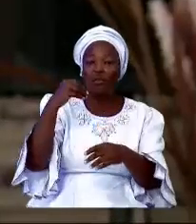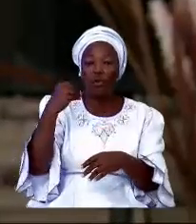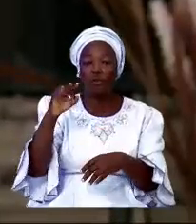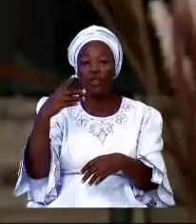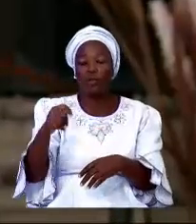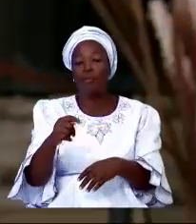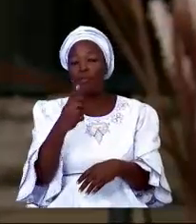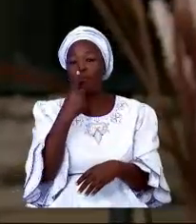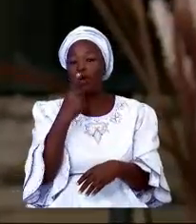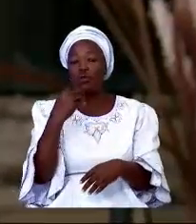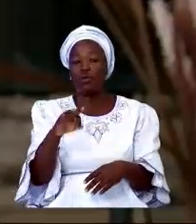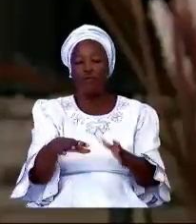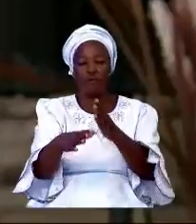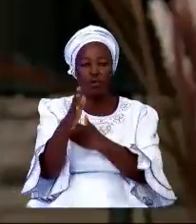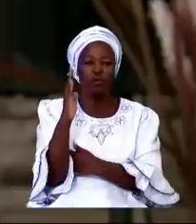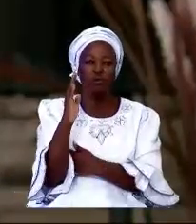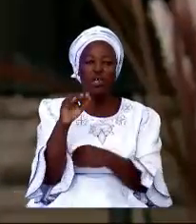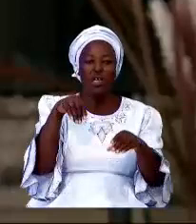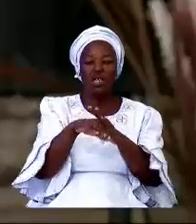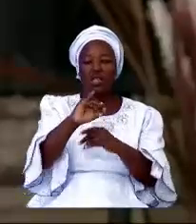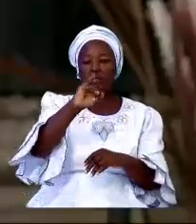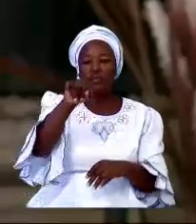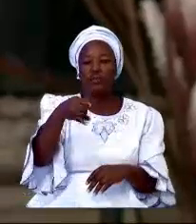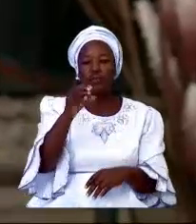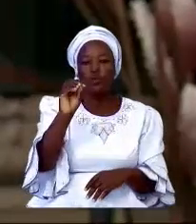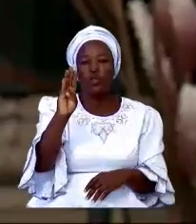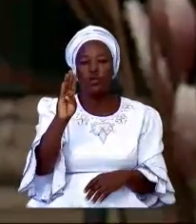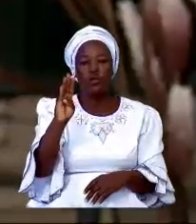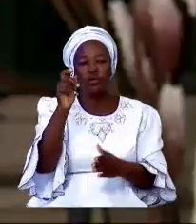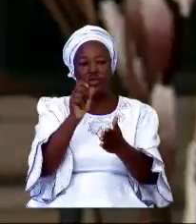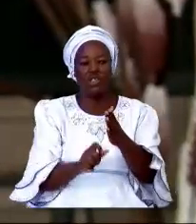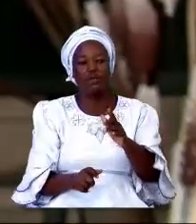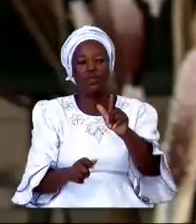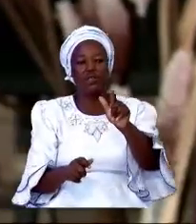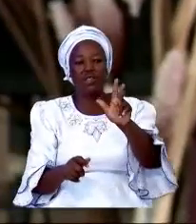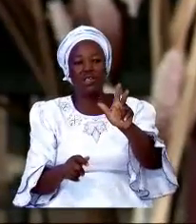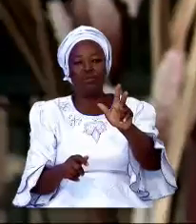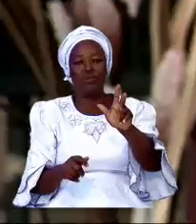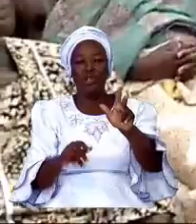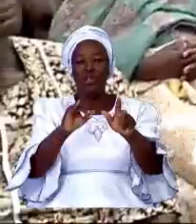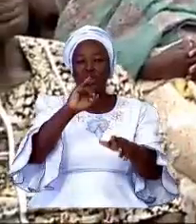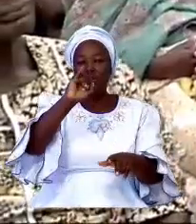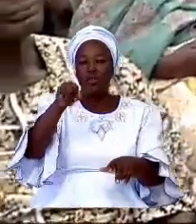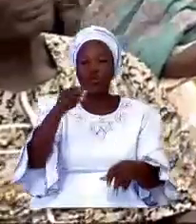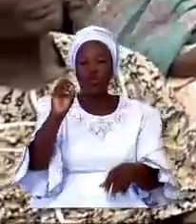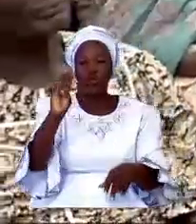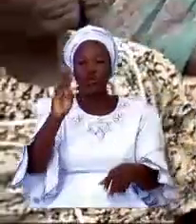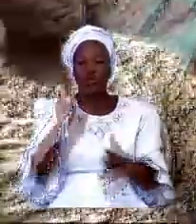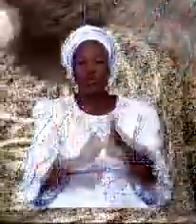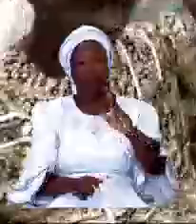every word that proceedeth out of the mouth of God. Job